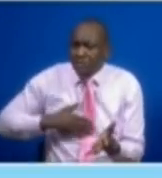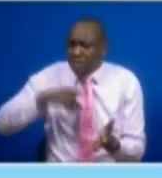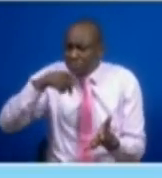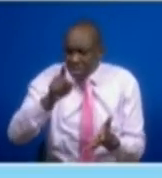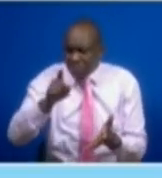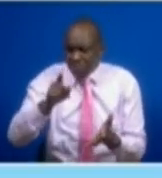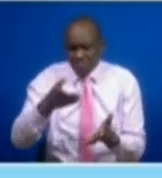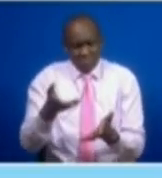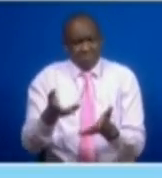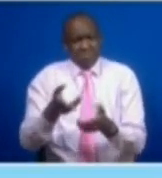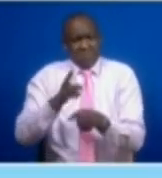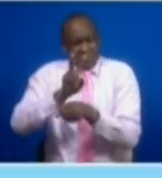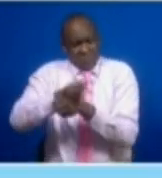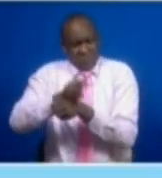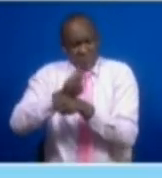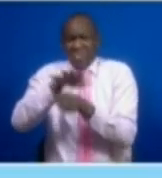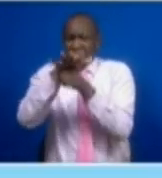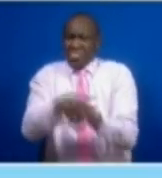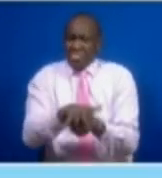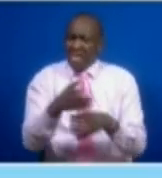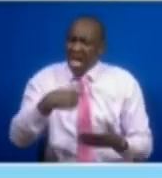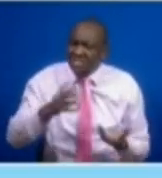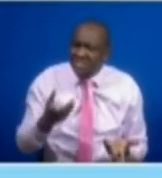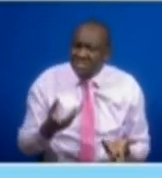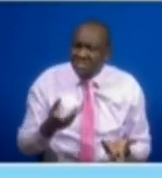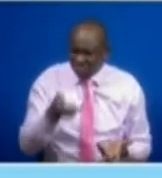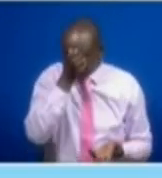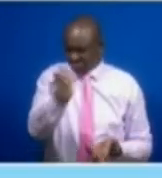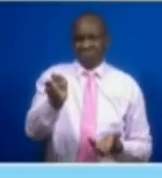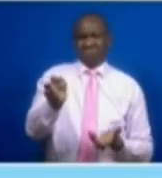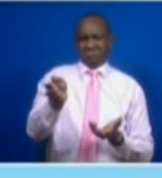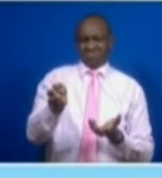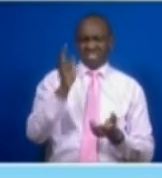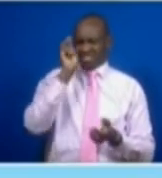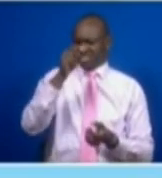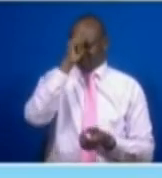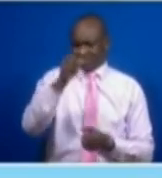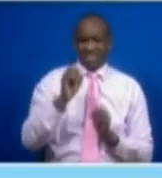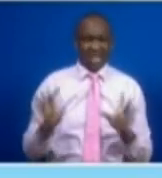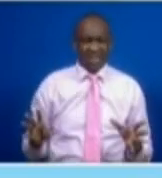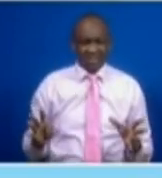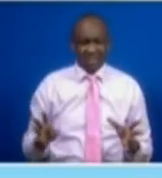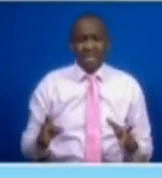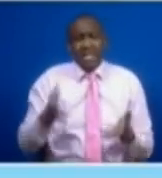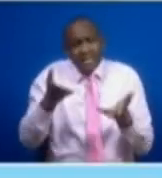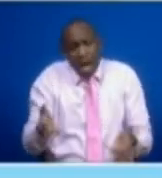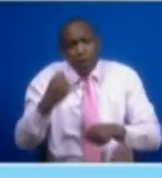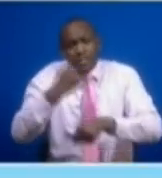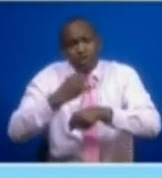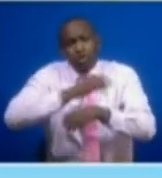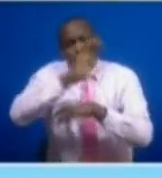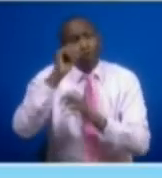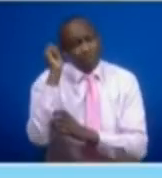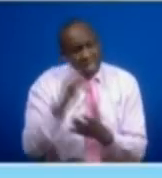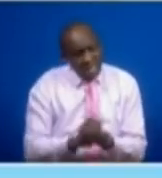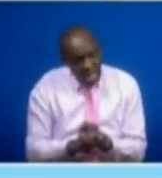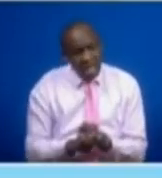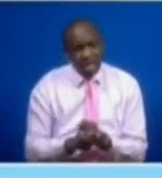us so shabbily and with no respect to the institutions of this country, to